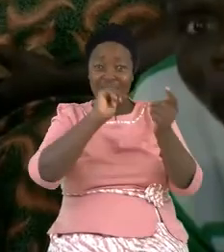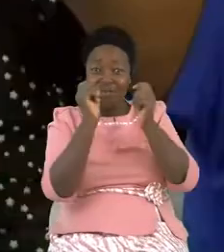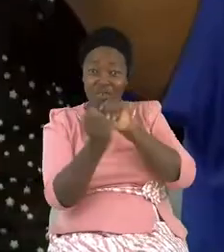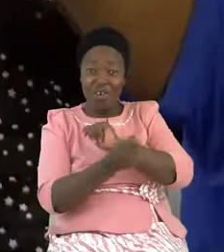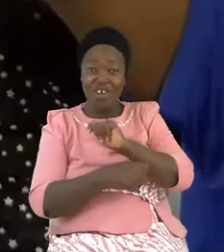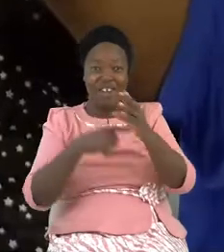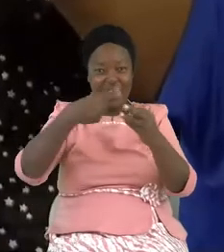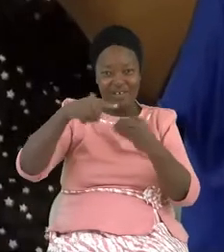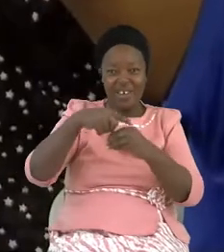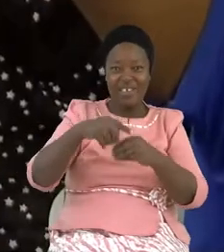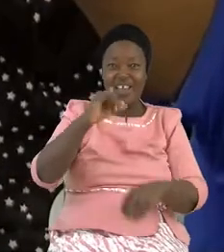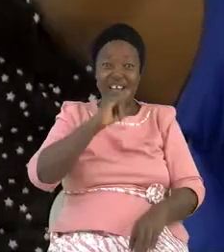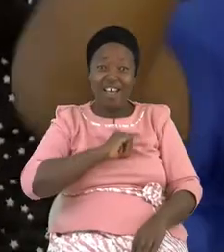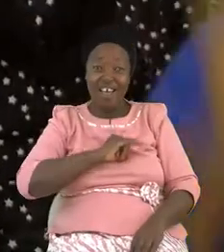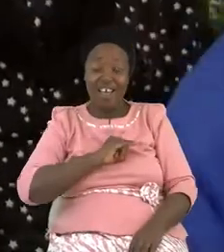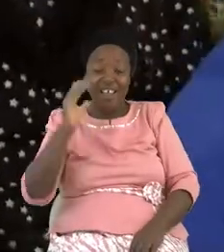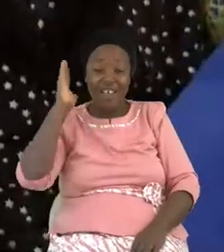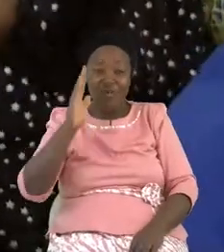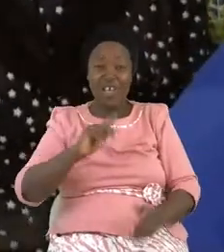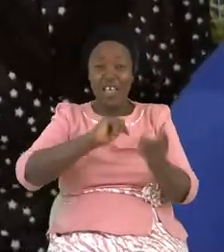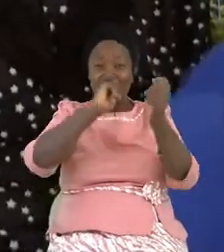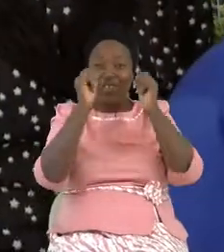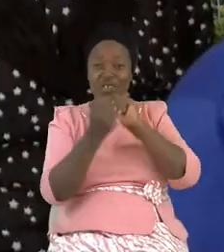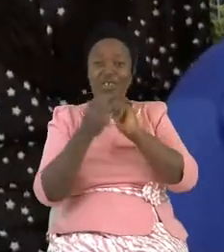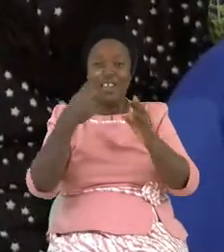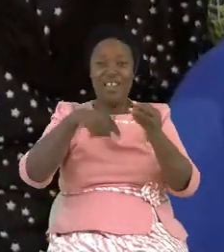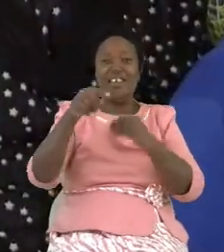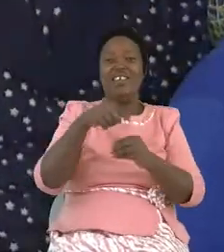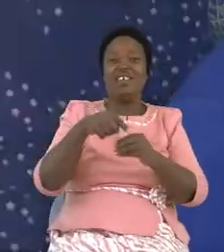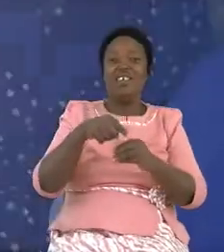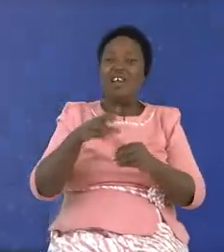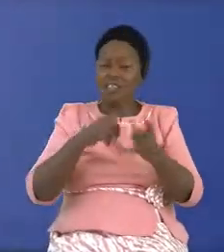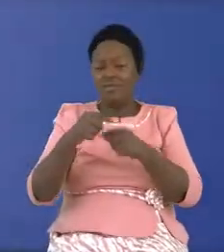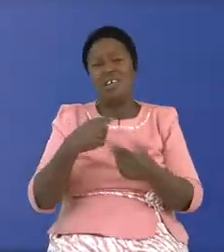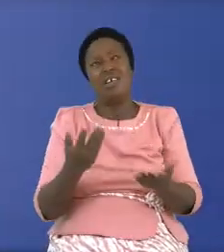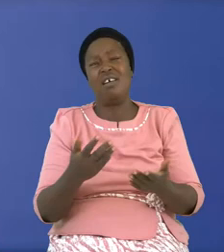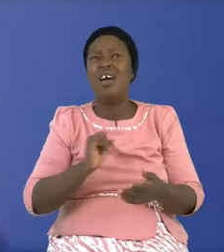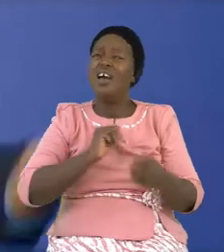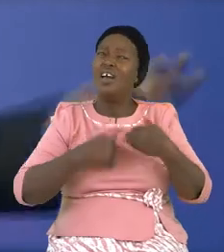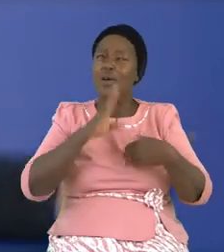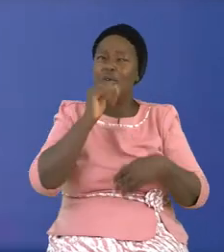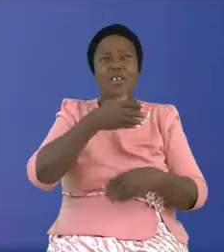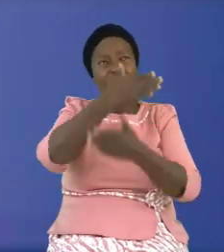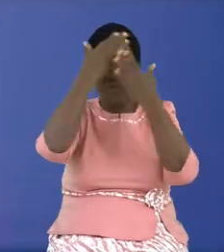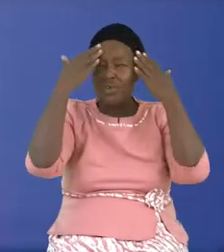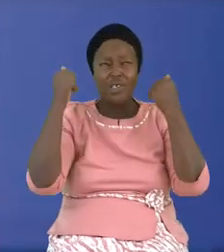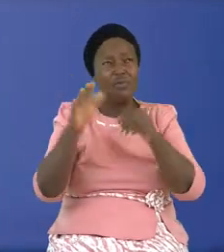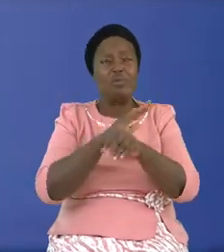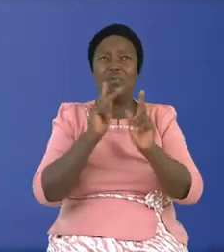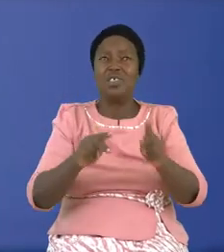around. And then you see, I've been a forgetful person all my life. And everything I